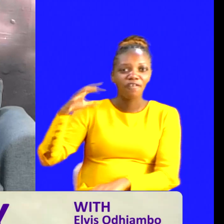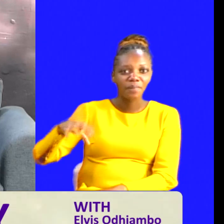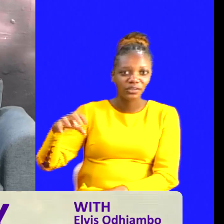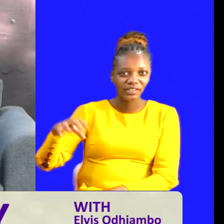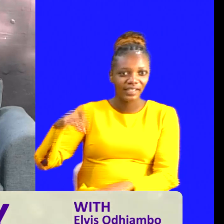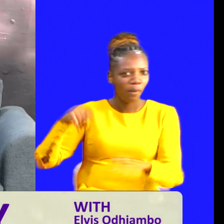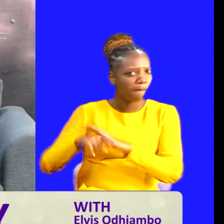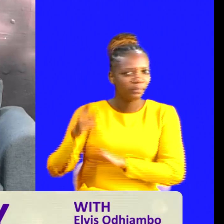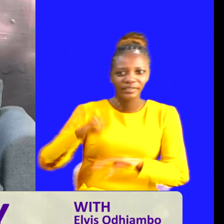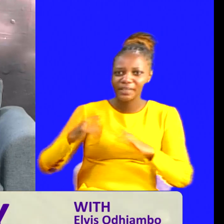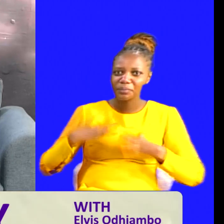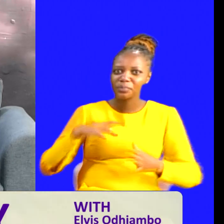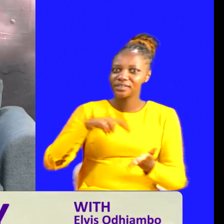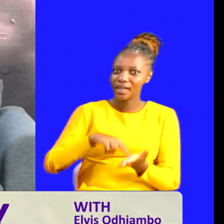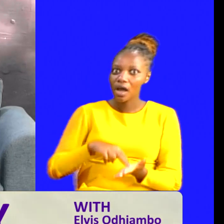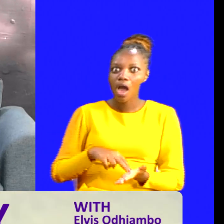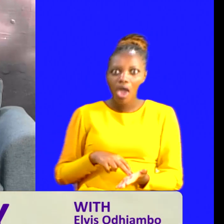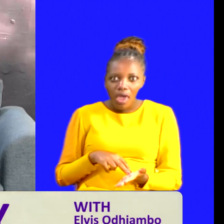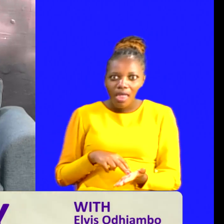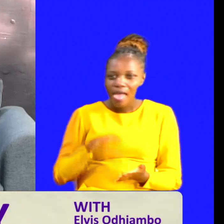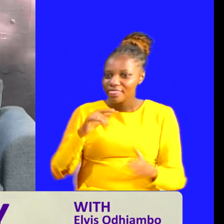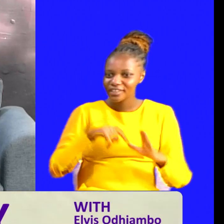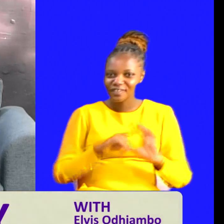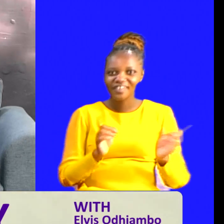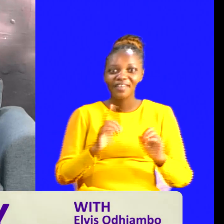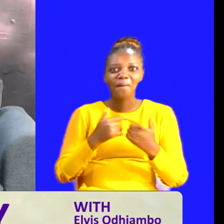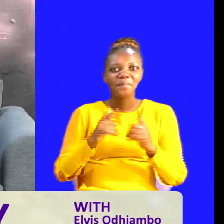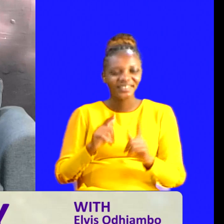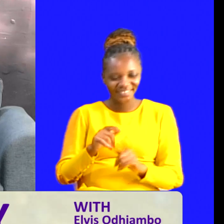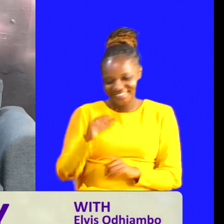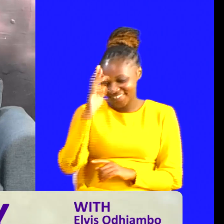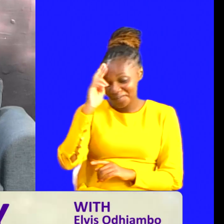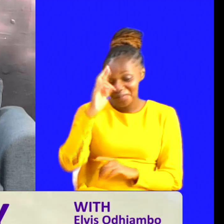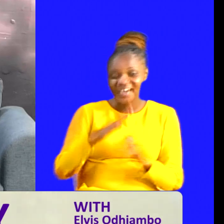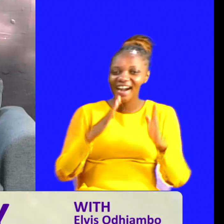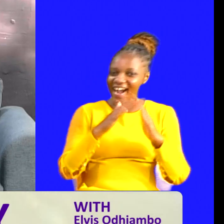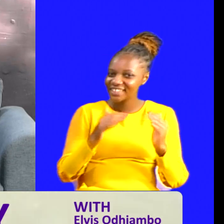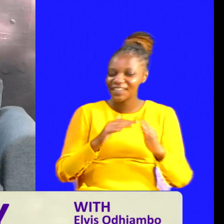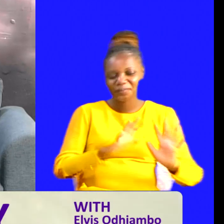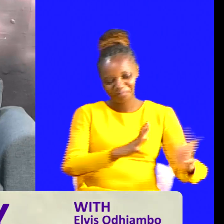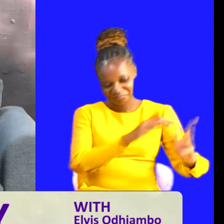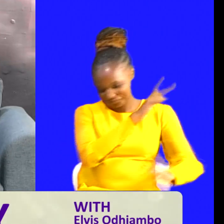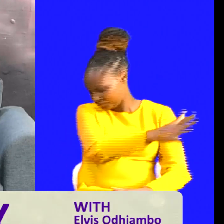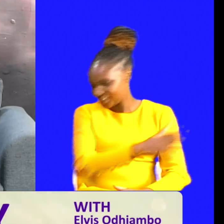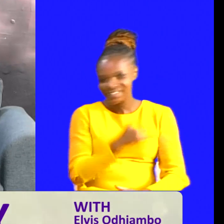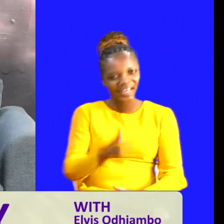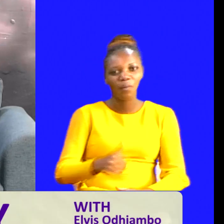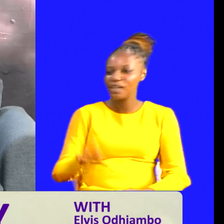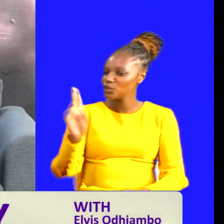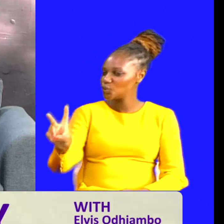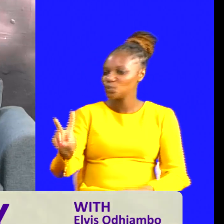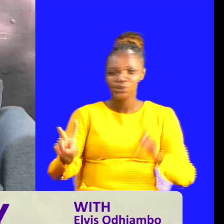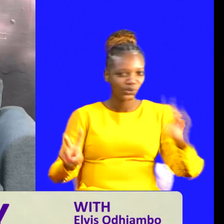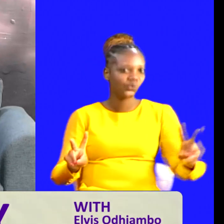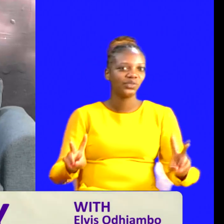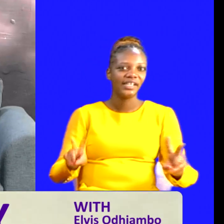people are standing, we don't consider that as a goal, but for the benefit of doubt, Arsenal they're going to give you that. So 2-2, Arsenal penalty. That